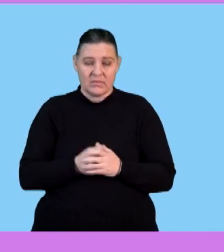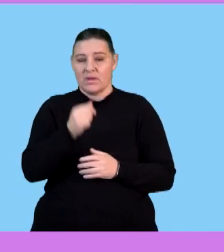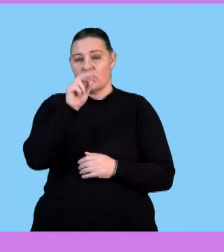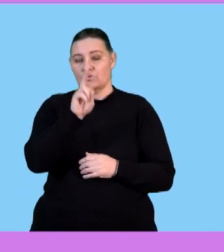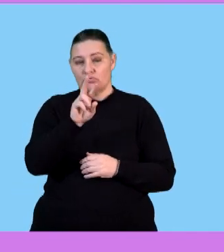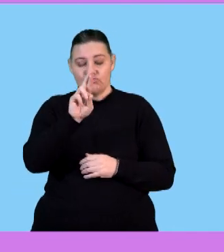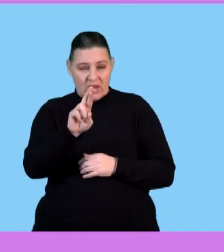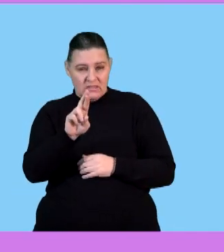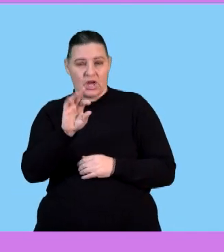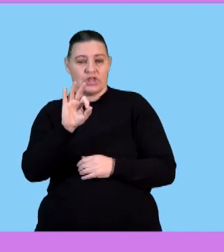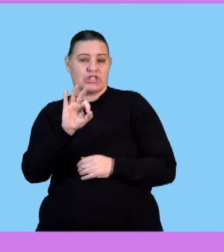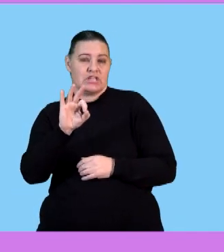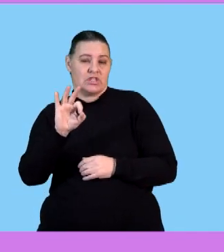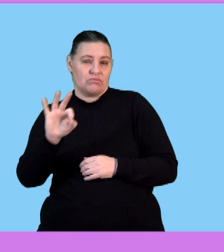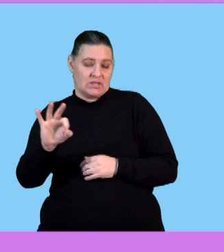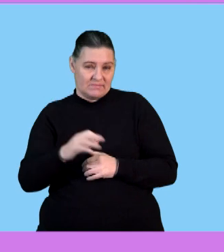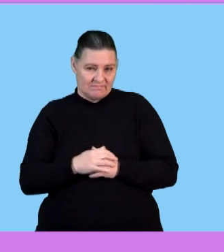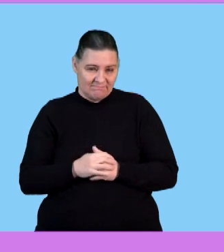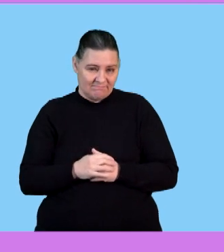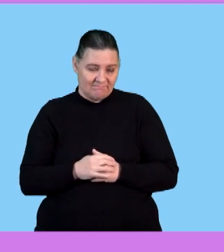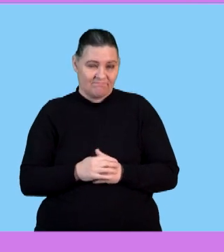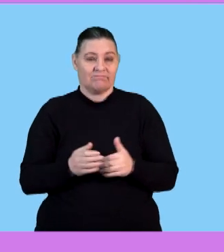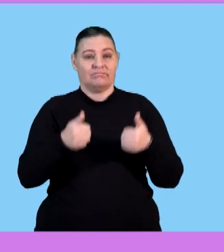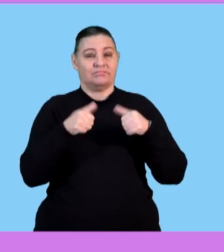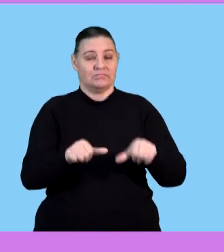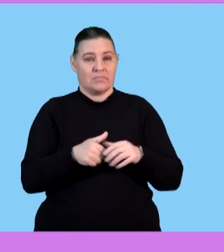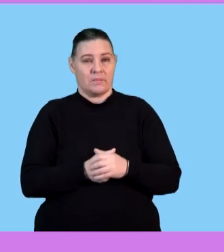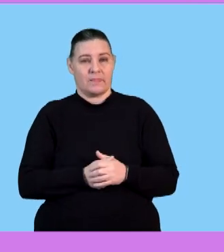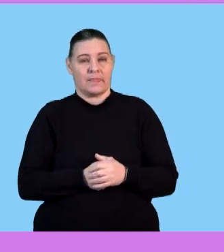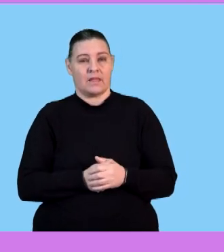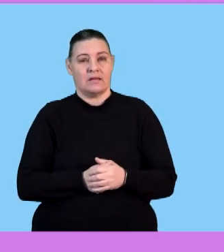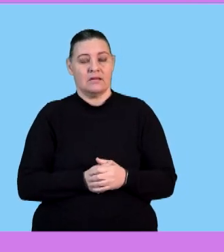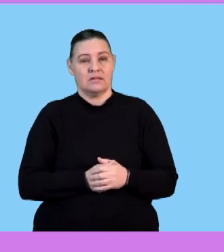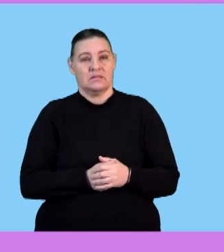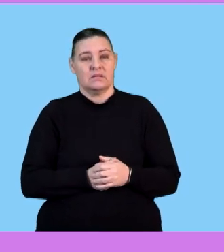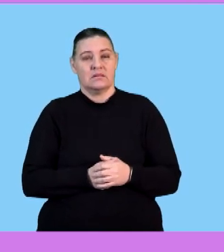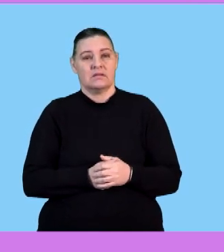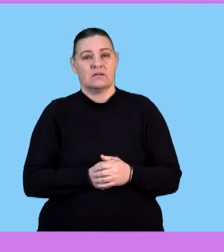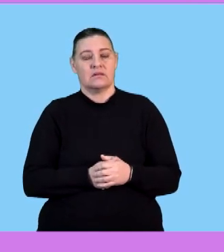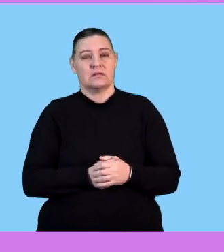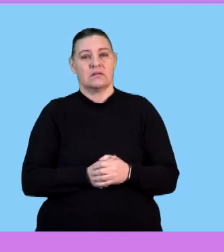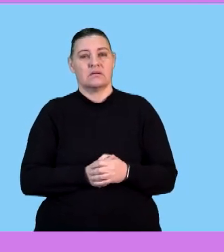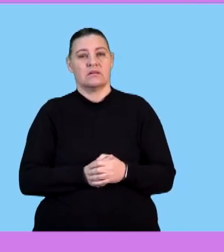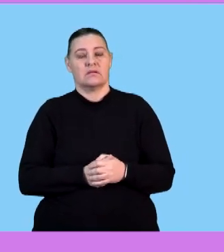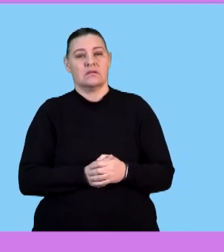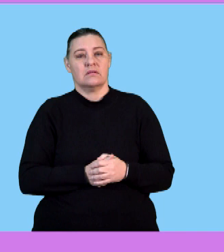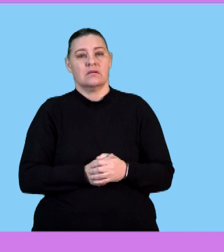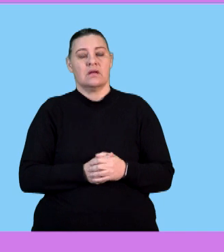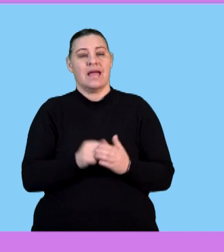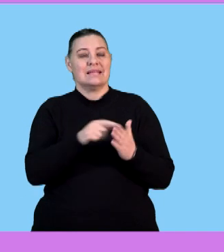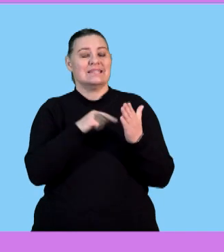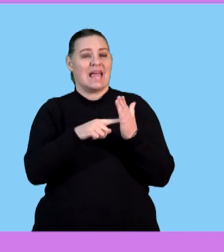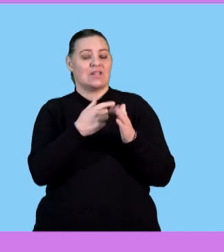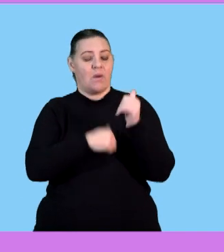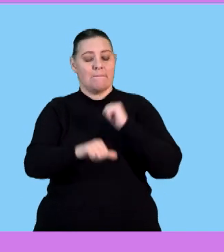R2.33. Nice work. Let's carry on. All right. What is the last date for a refund? So reading